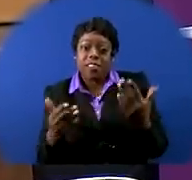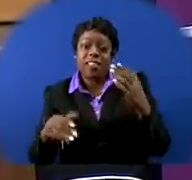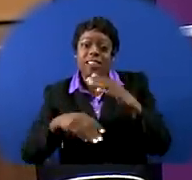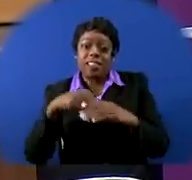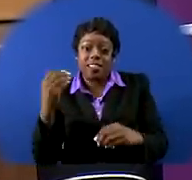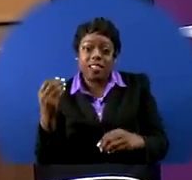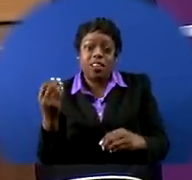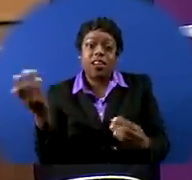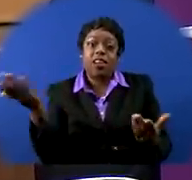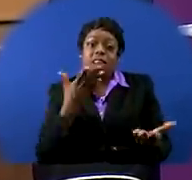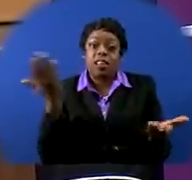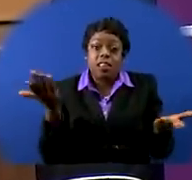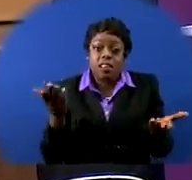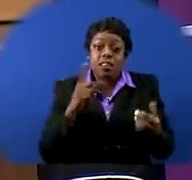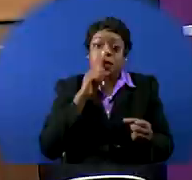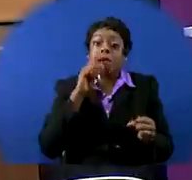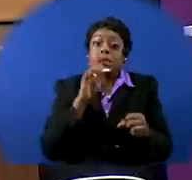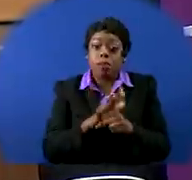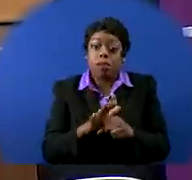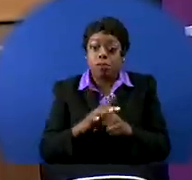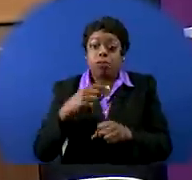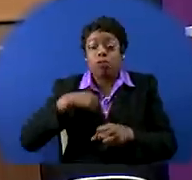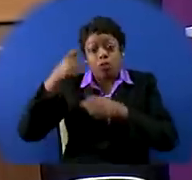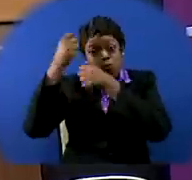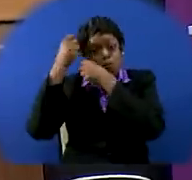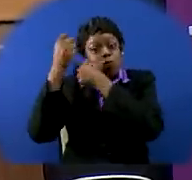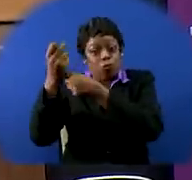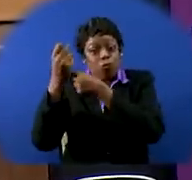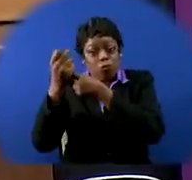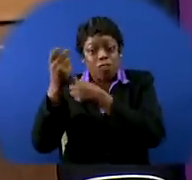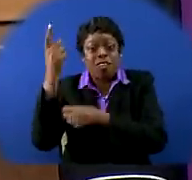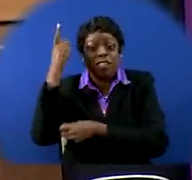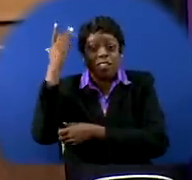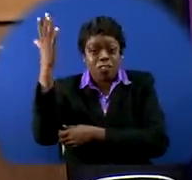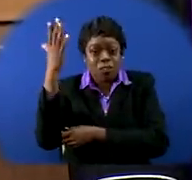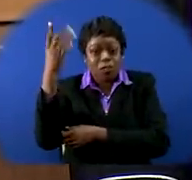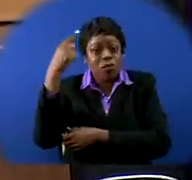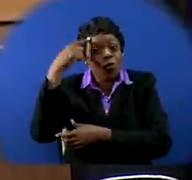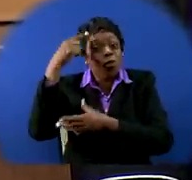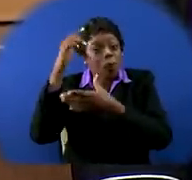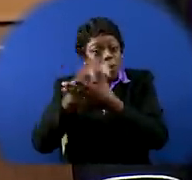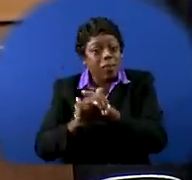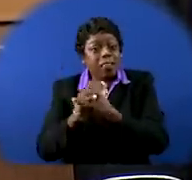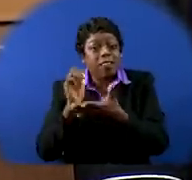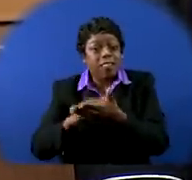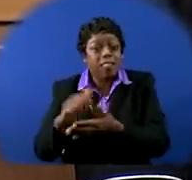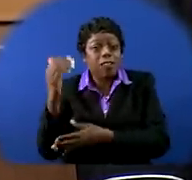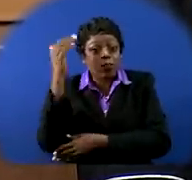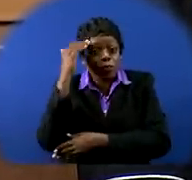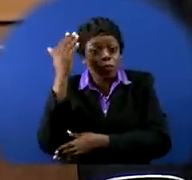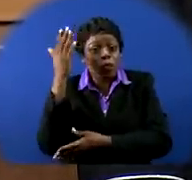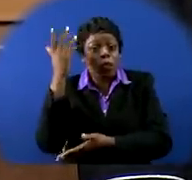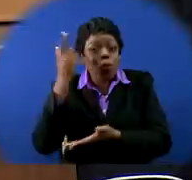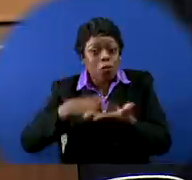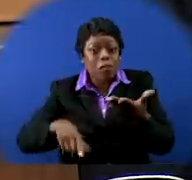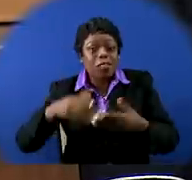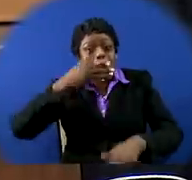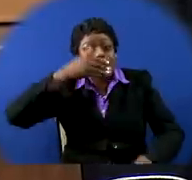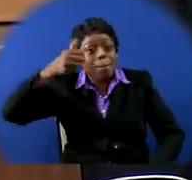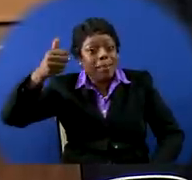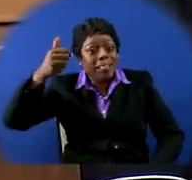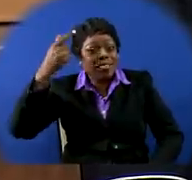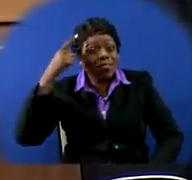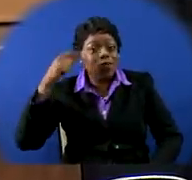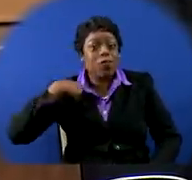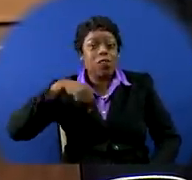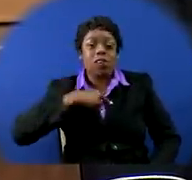And here's our vow to you today. We're going to trust you. We're going to believe that you know what's best for us. And we're putting our